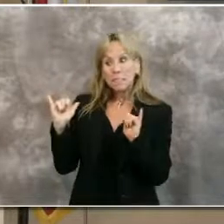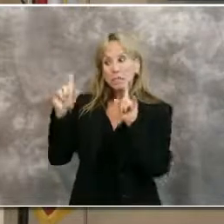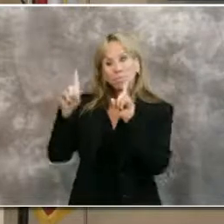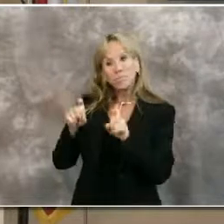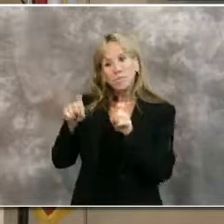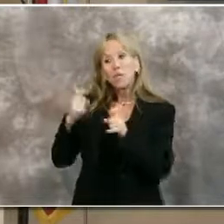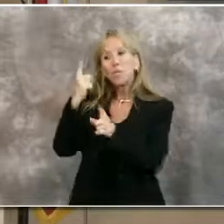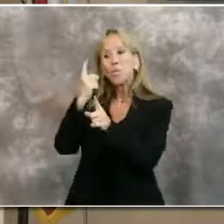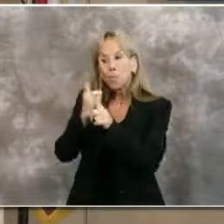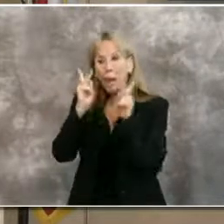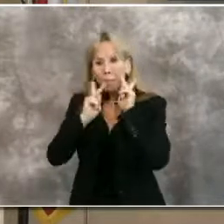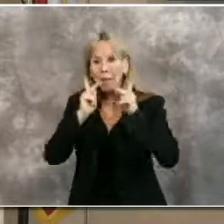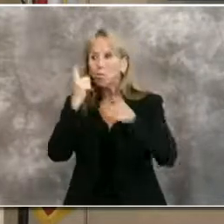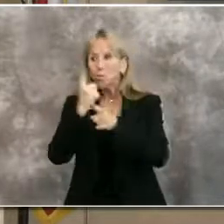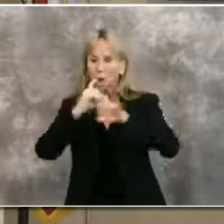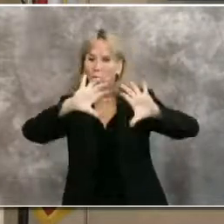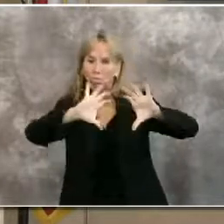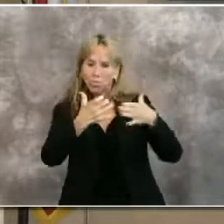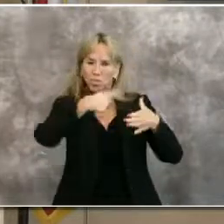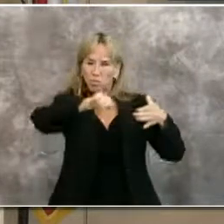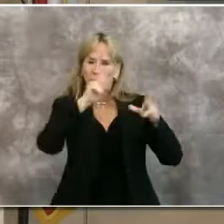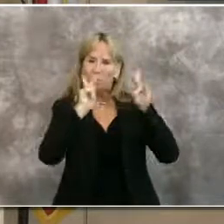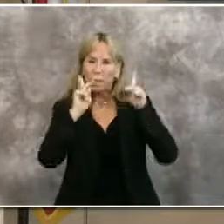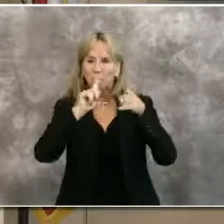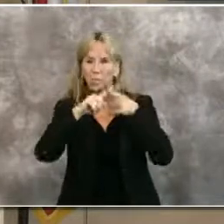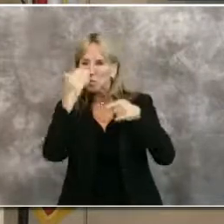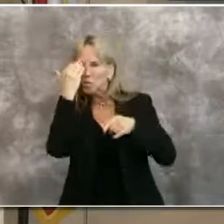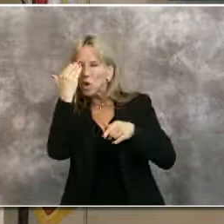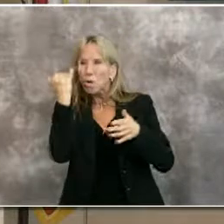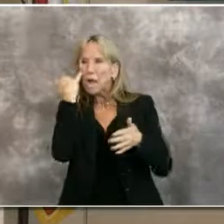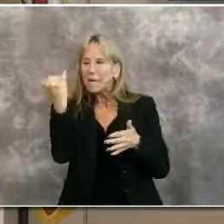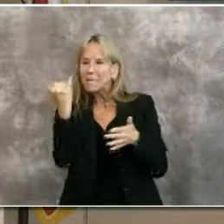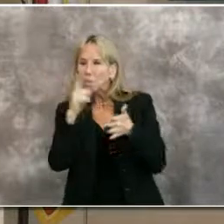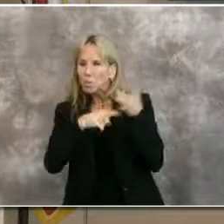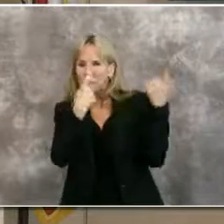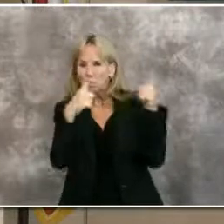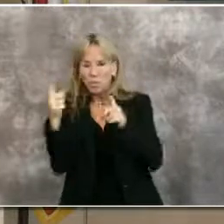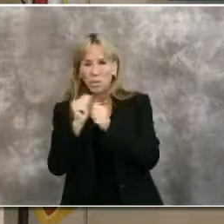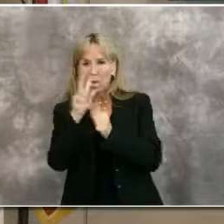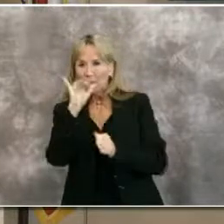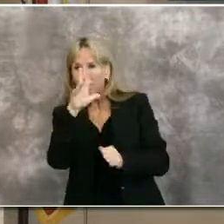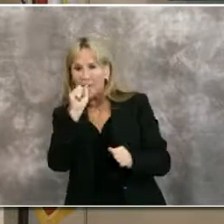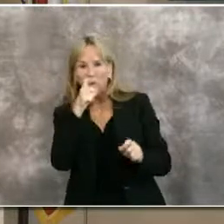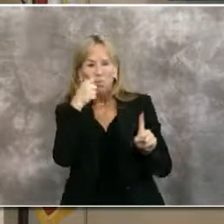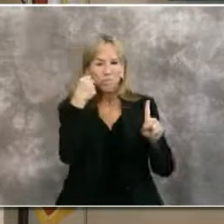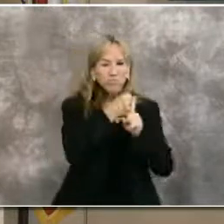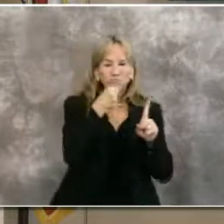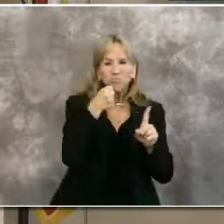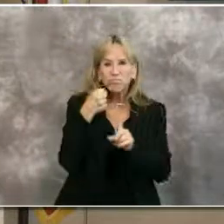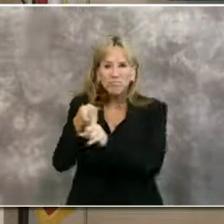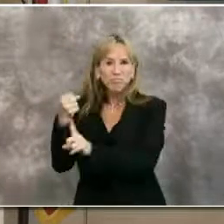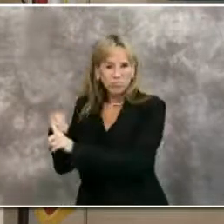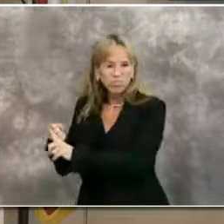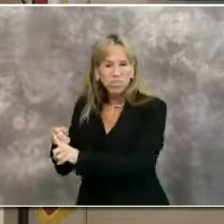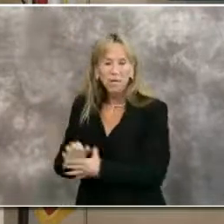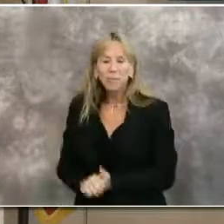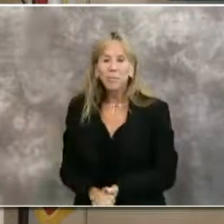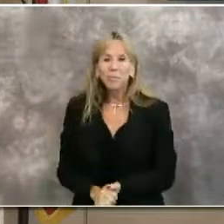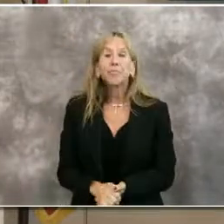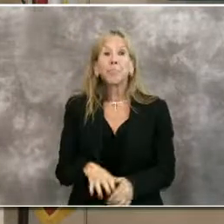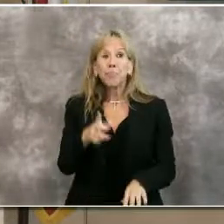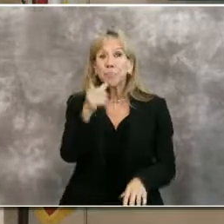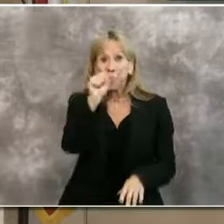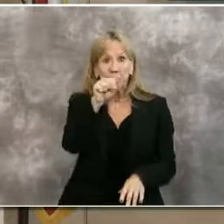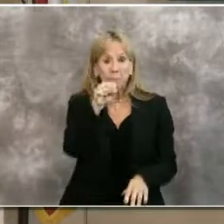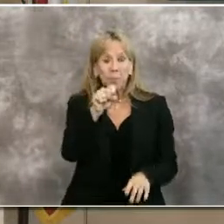of the right people, the right population to still get a scope of where the virus is? Yeah, just one thing. You know, we're